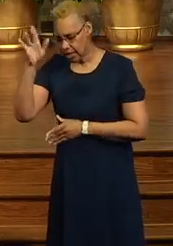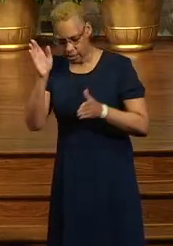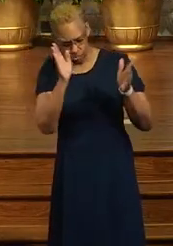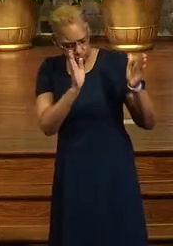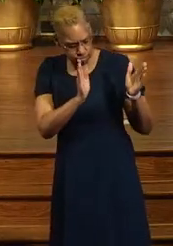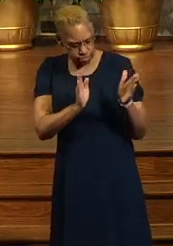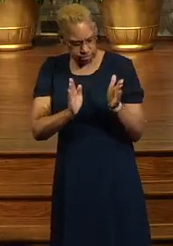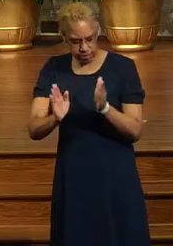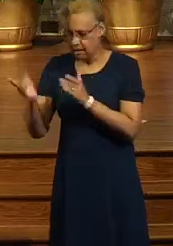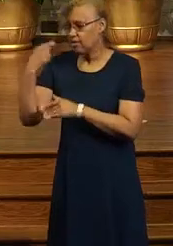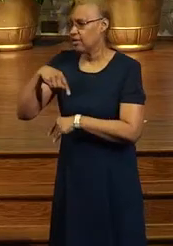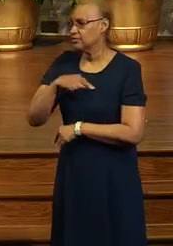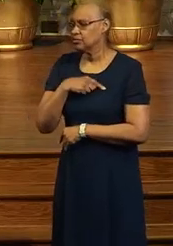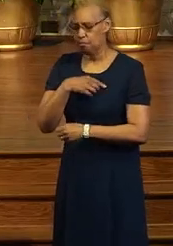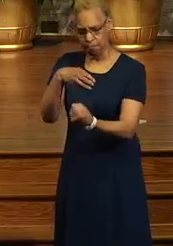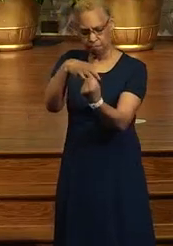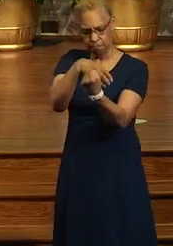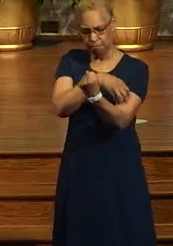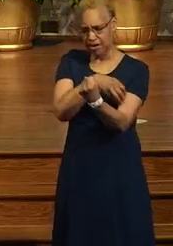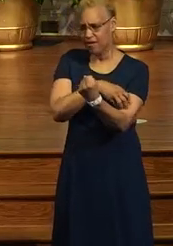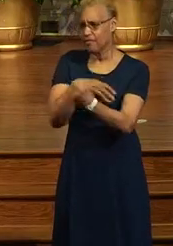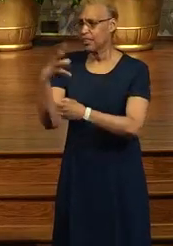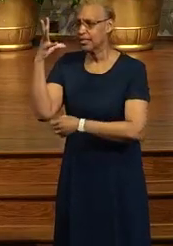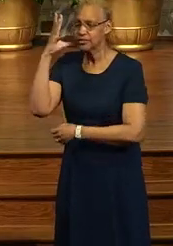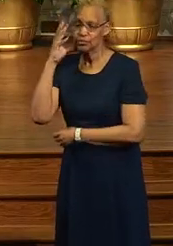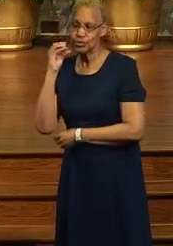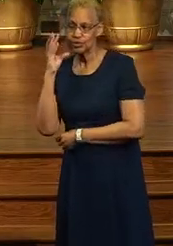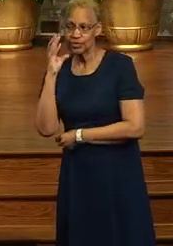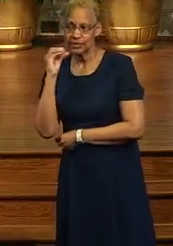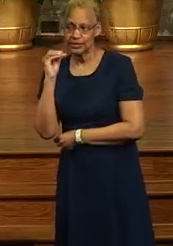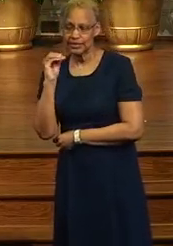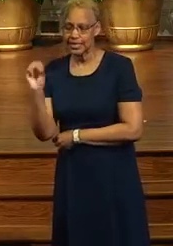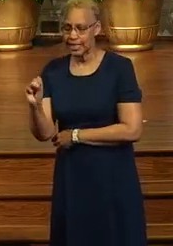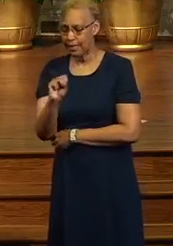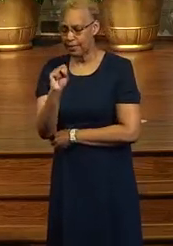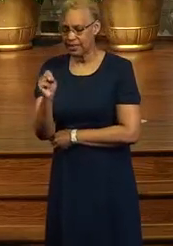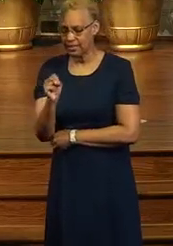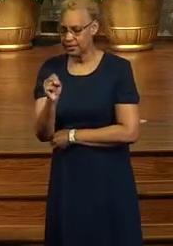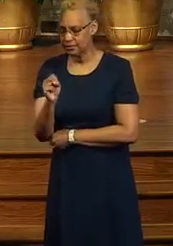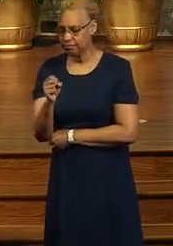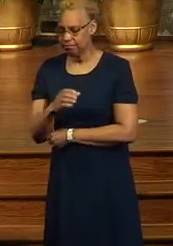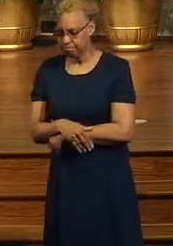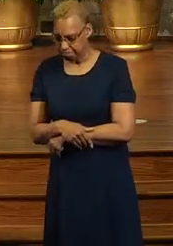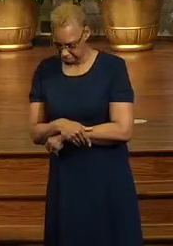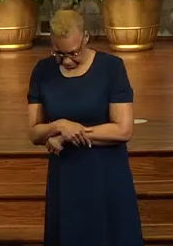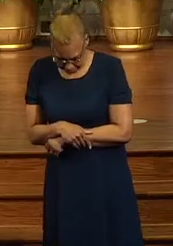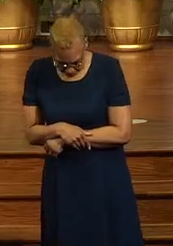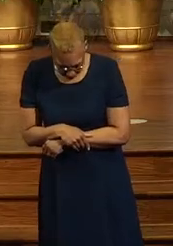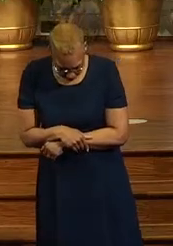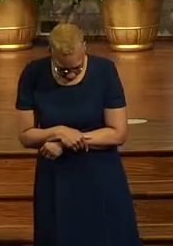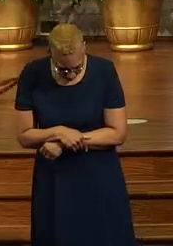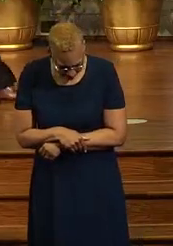powerful experience on next Sabbath as we celebrate Holy Communion. God bless you.